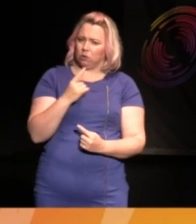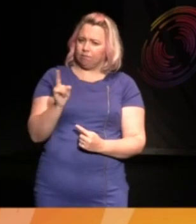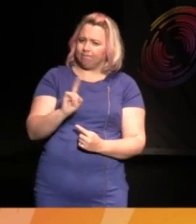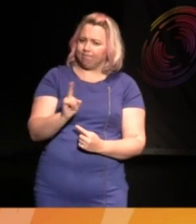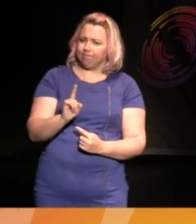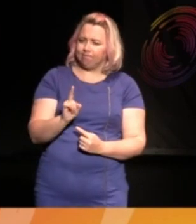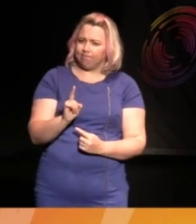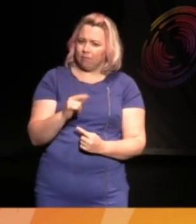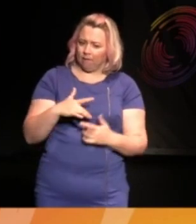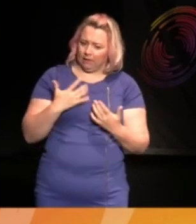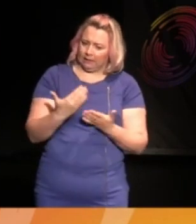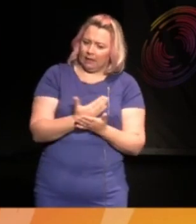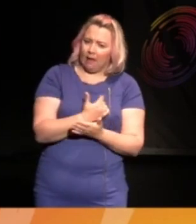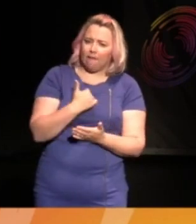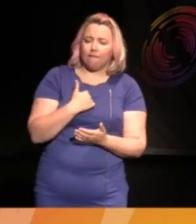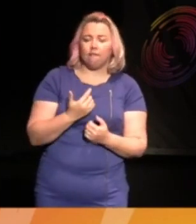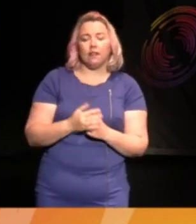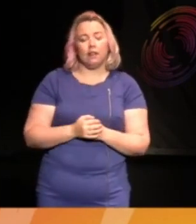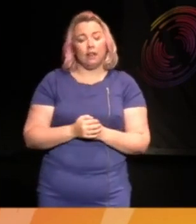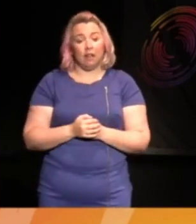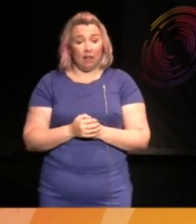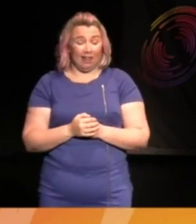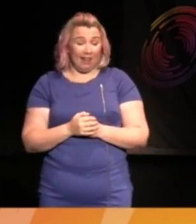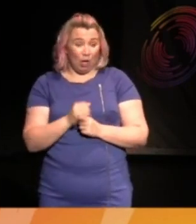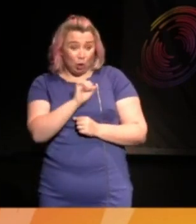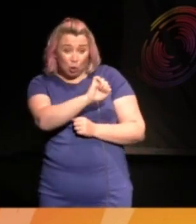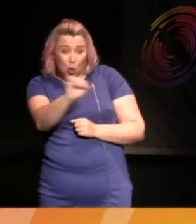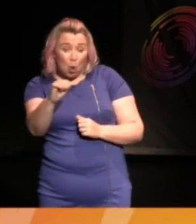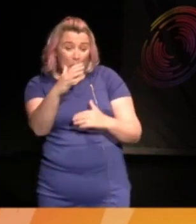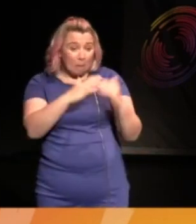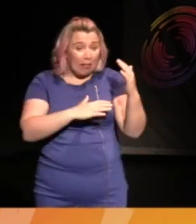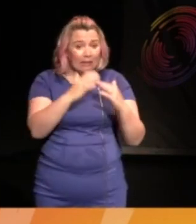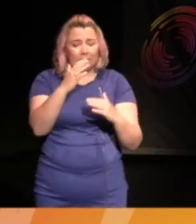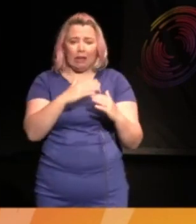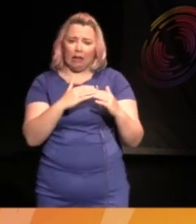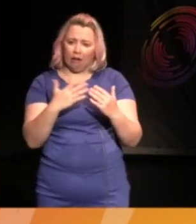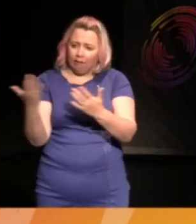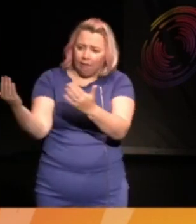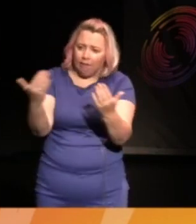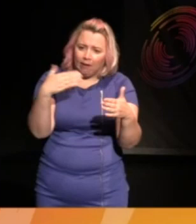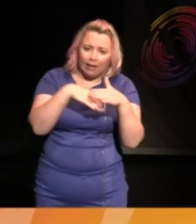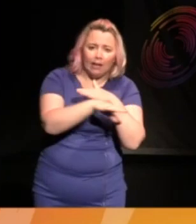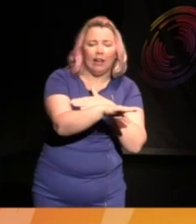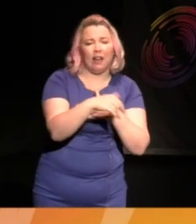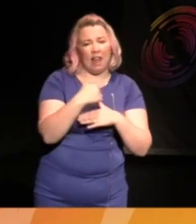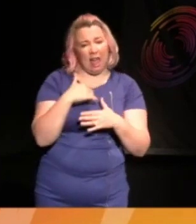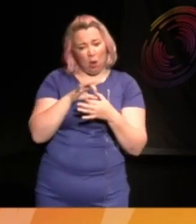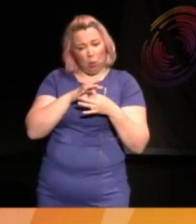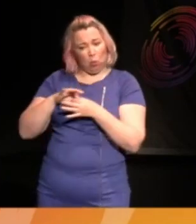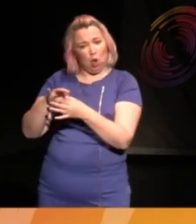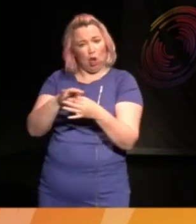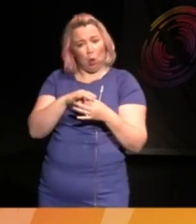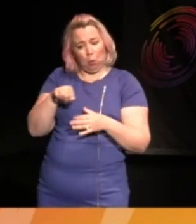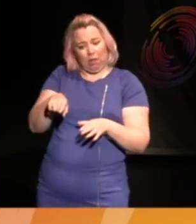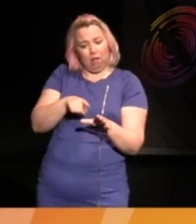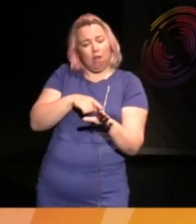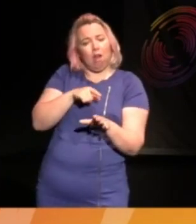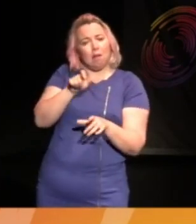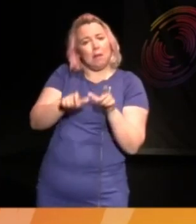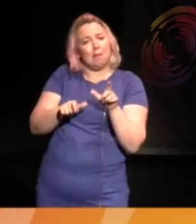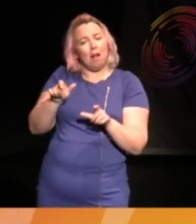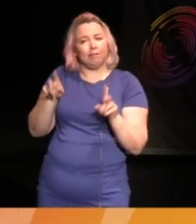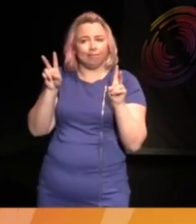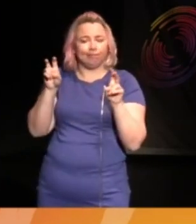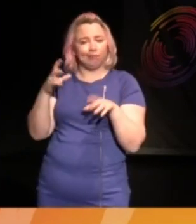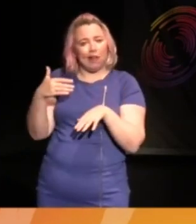Allowing people into the buildings, for one. I work with a lot of young people that are deemed antisocial. So